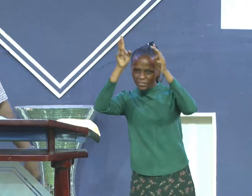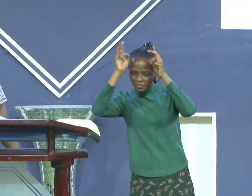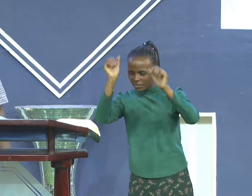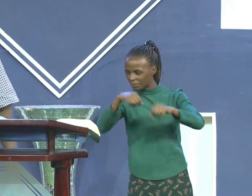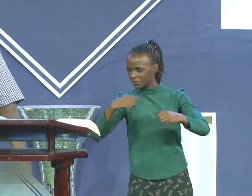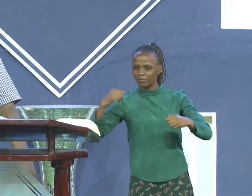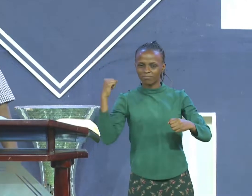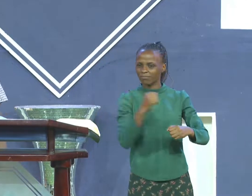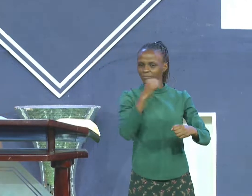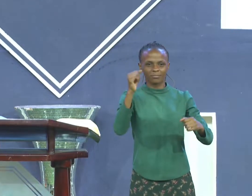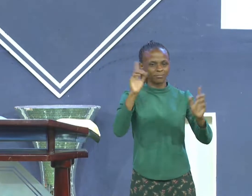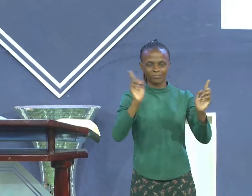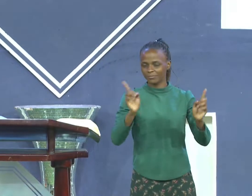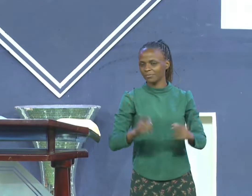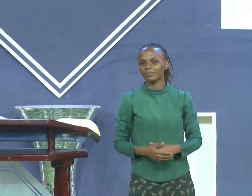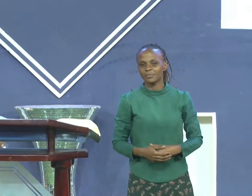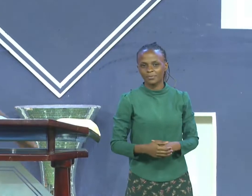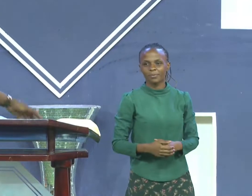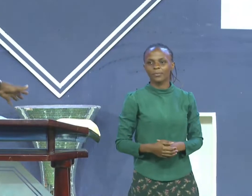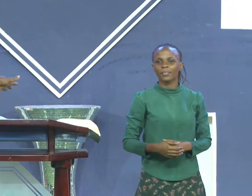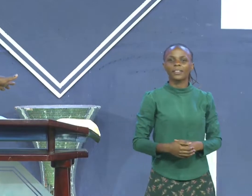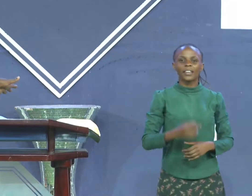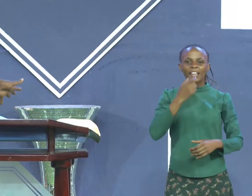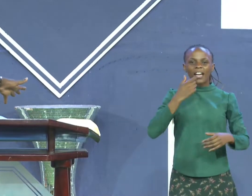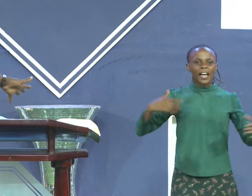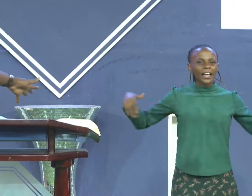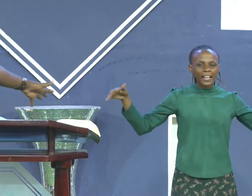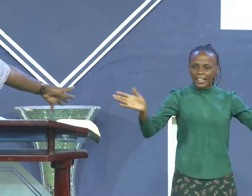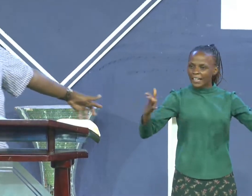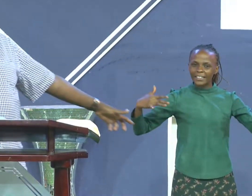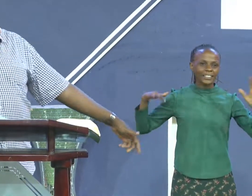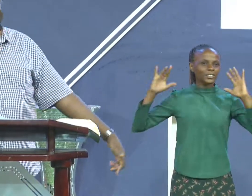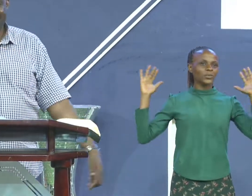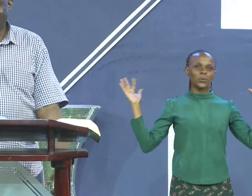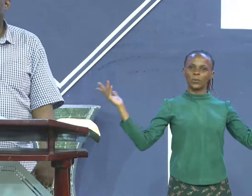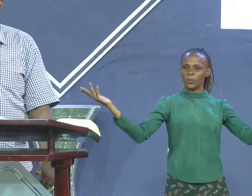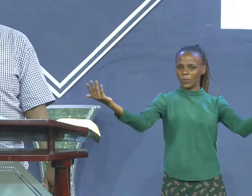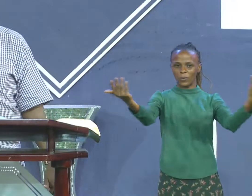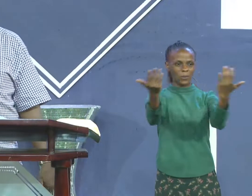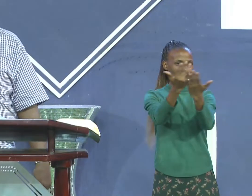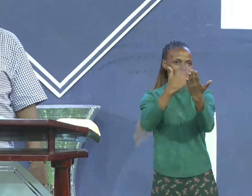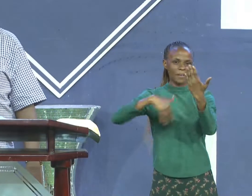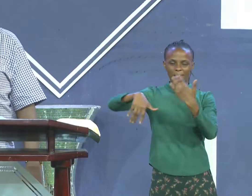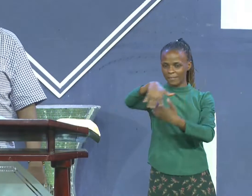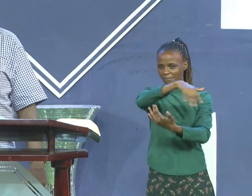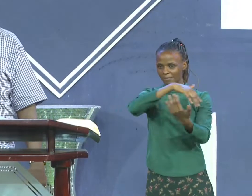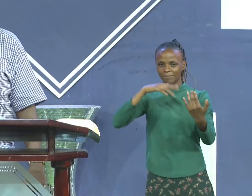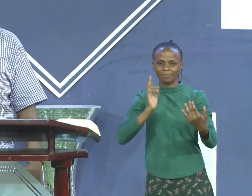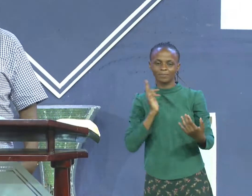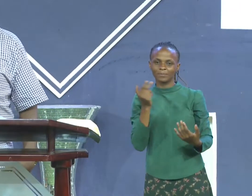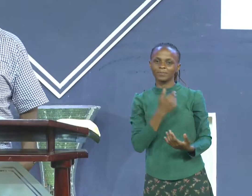demons cannot just move here carelessly. There are angels all around us. Waliwo bamalaika abatwetolodde.